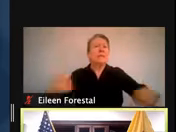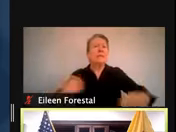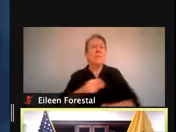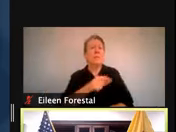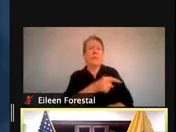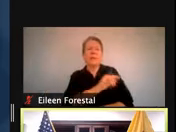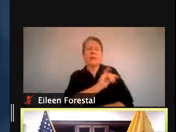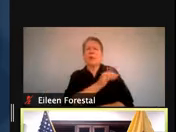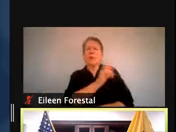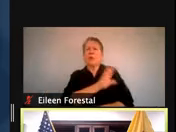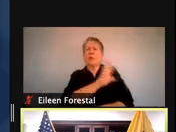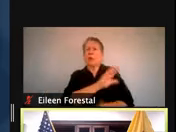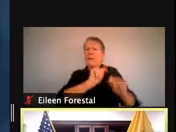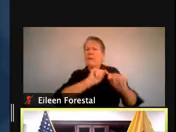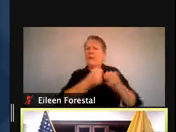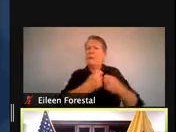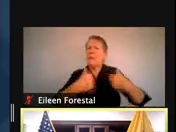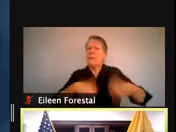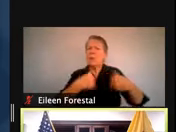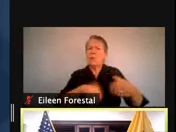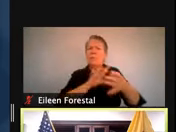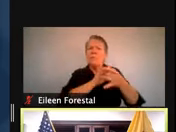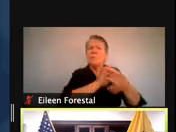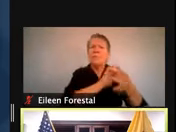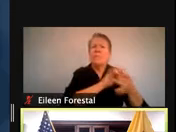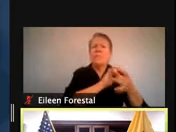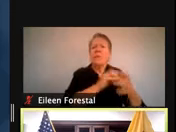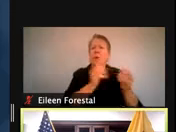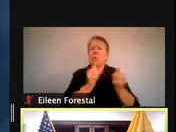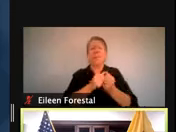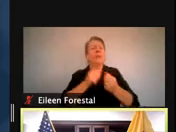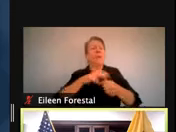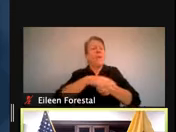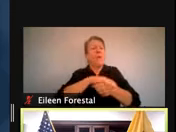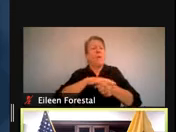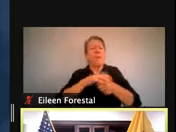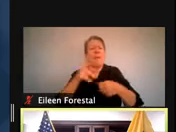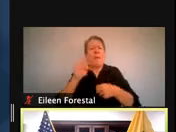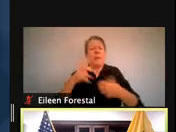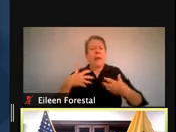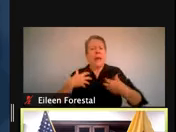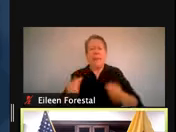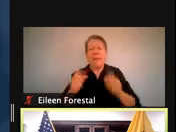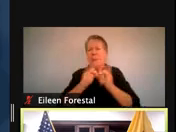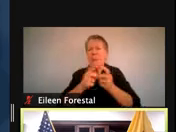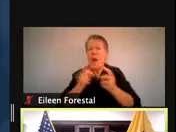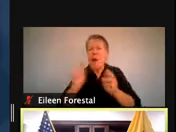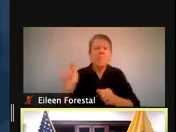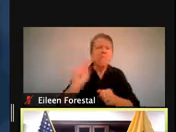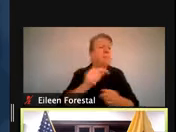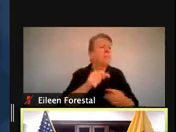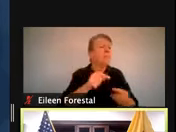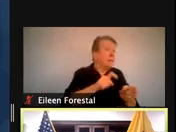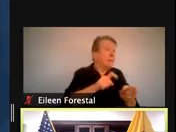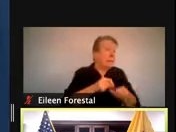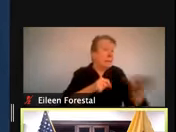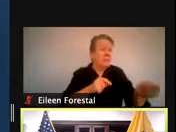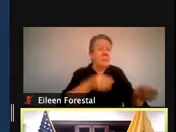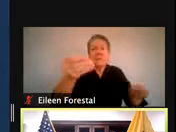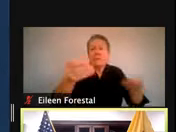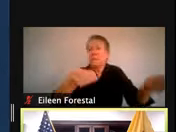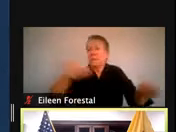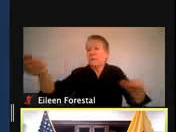officials to see that tests are available when and where they are needed most. And at the same time, we are